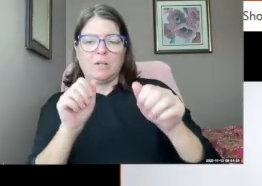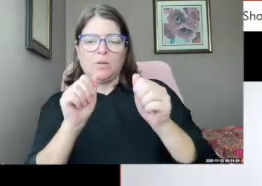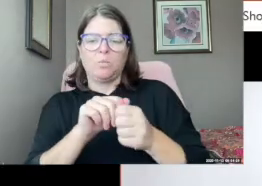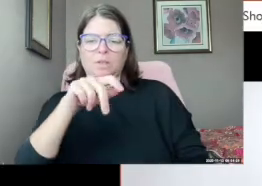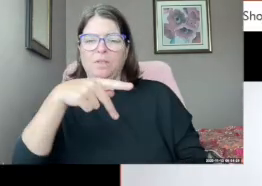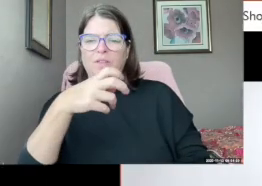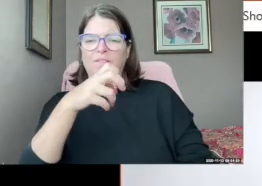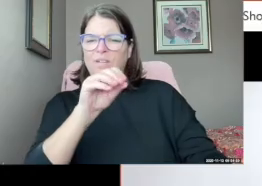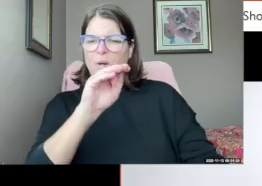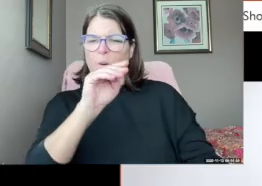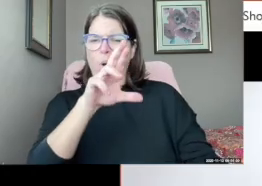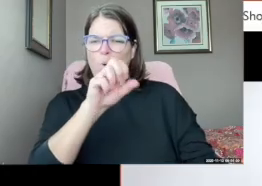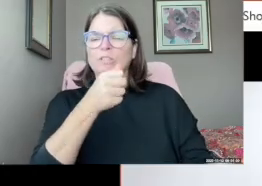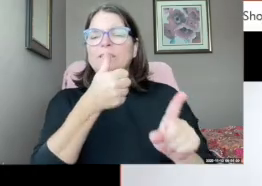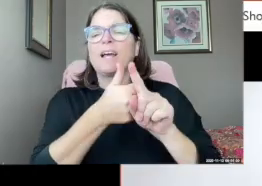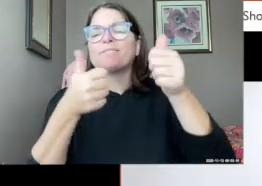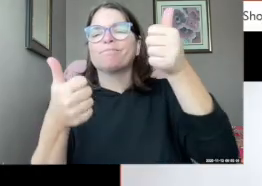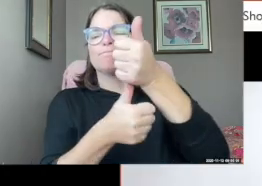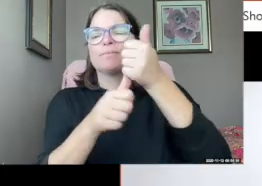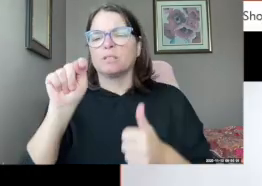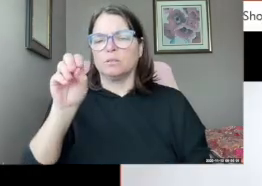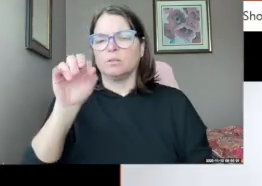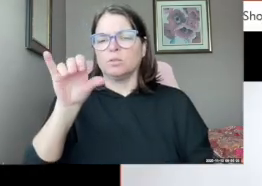Hino Motors, a subsidiary of Toyota.